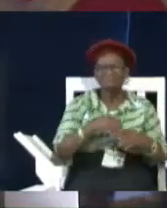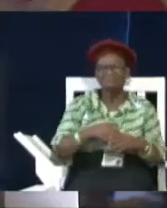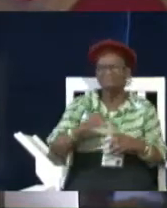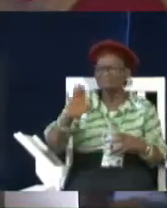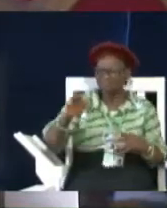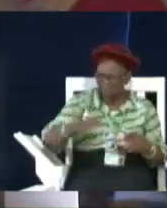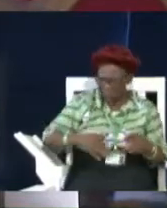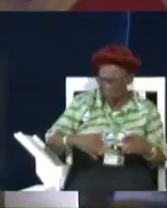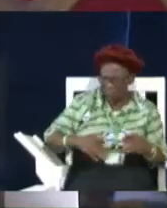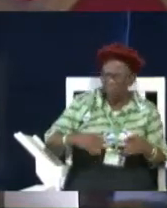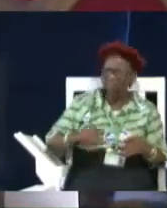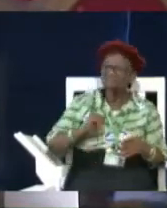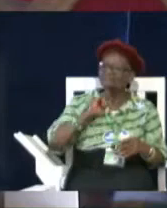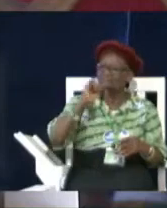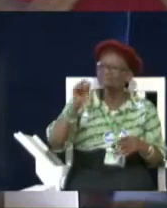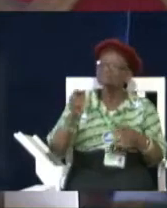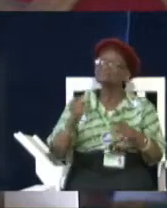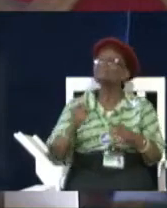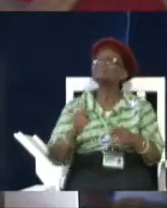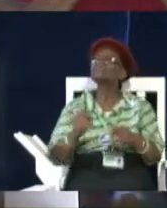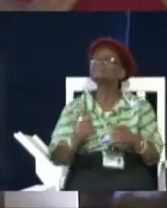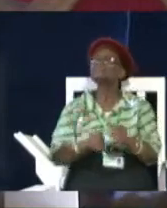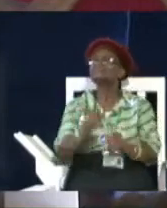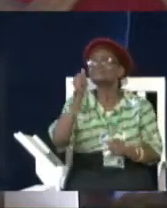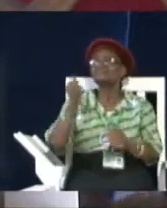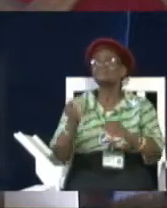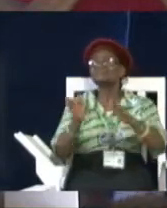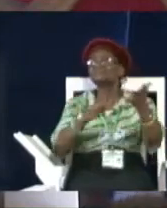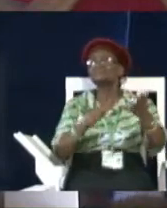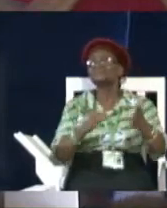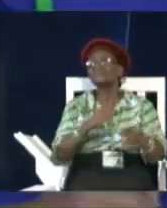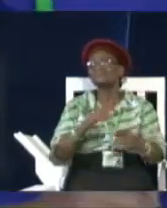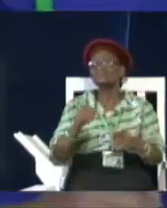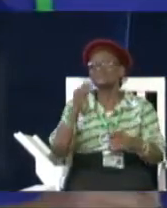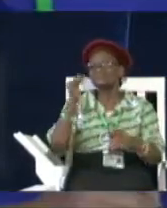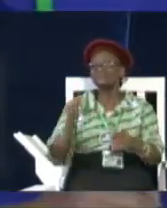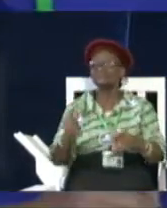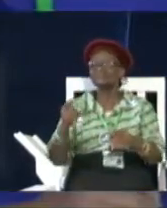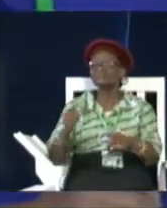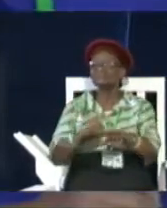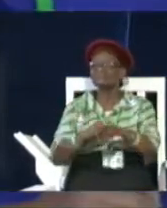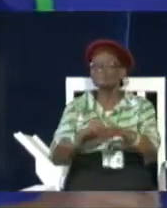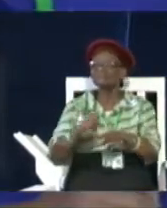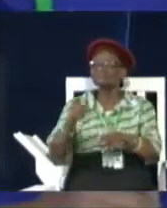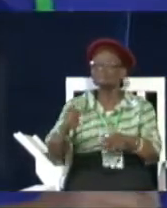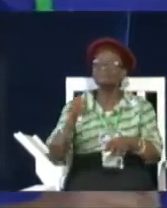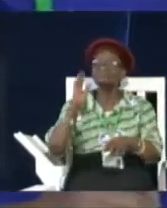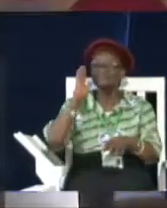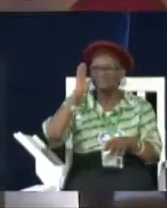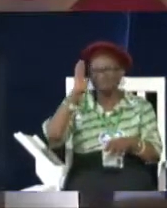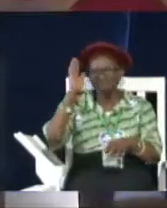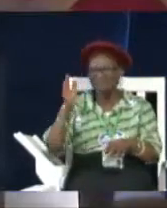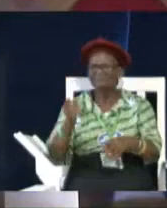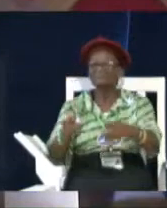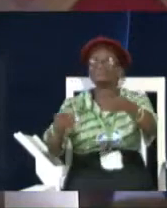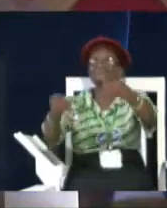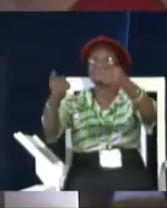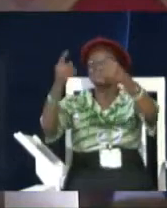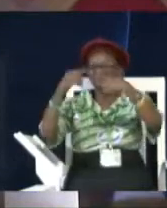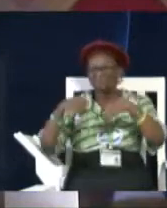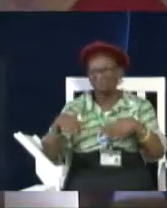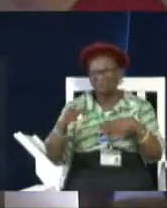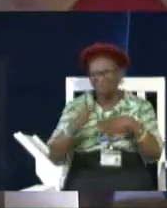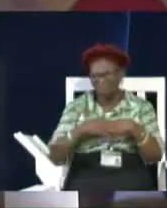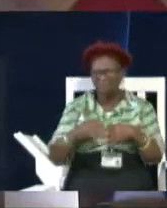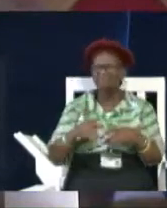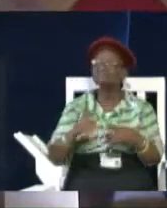you return from this, your Congress, you'll probably be dead because the poison in your womb will have spread all